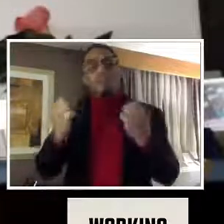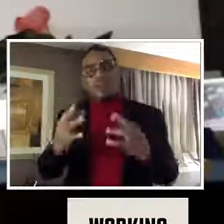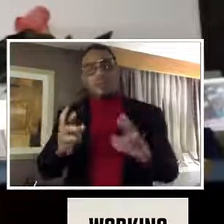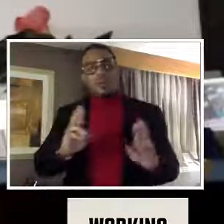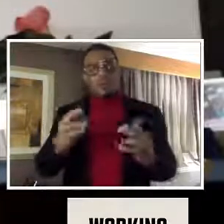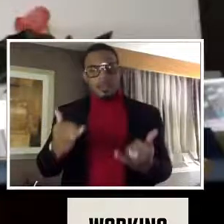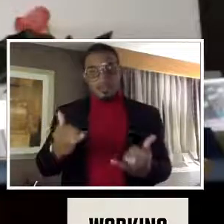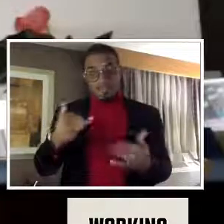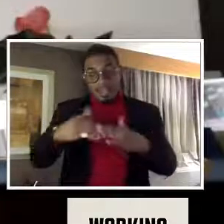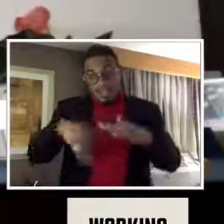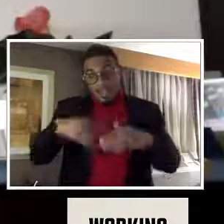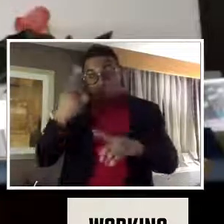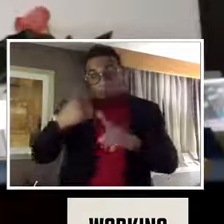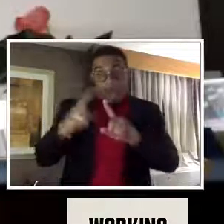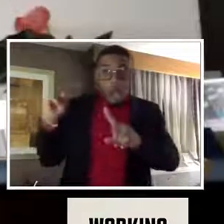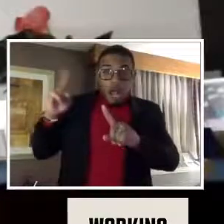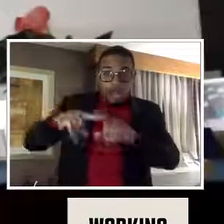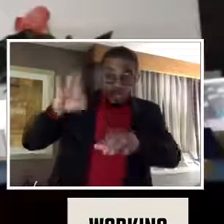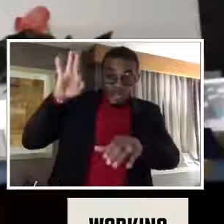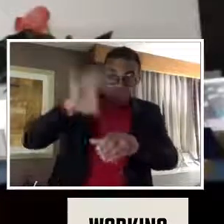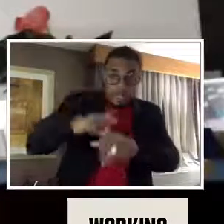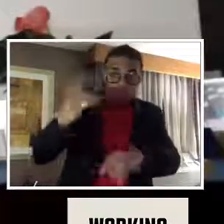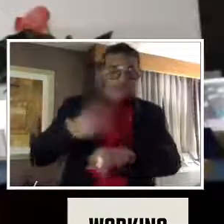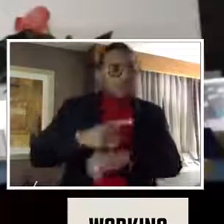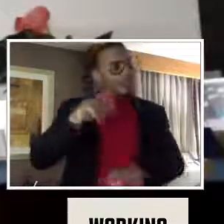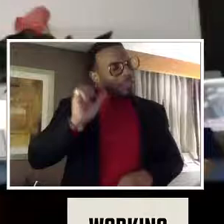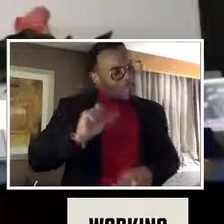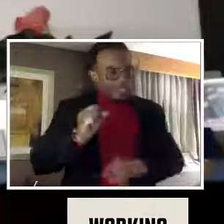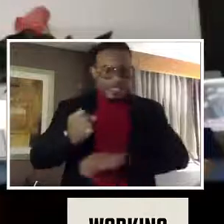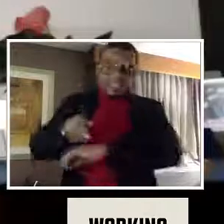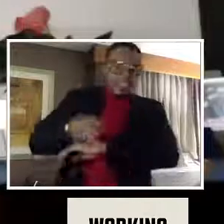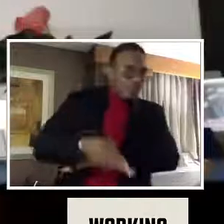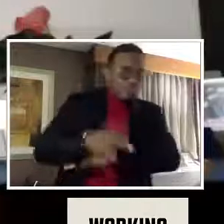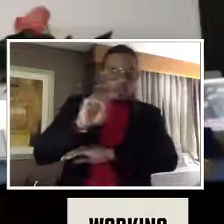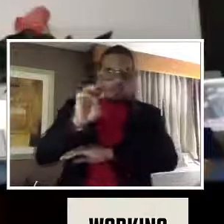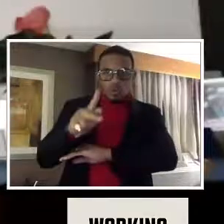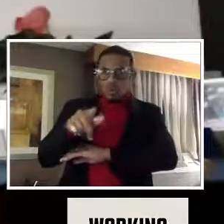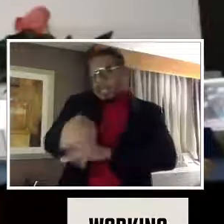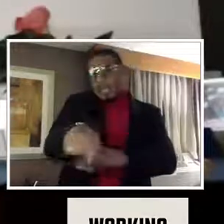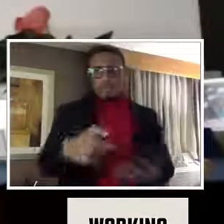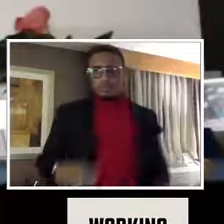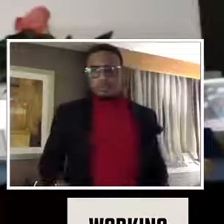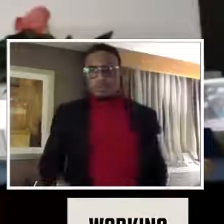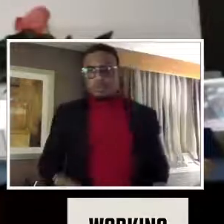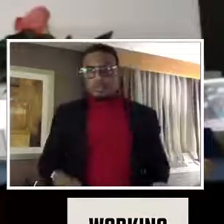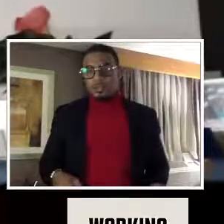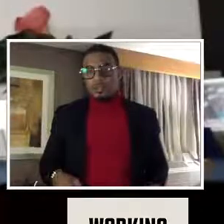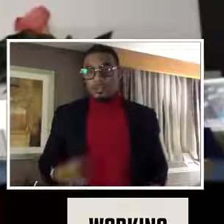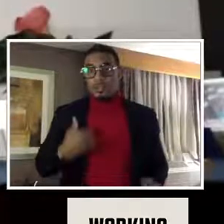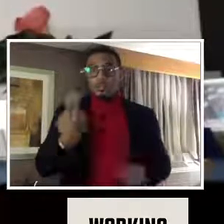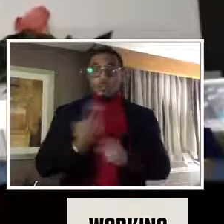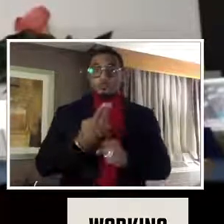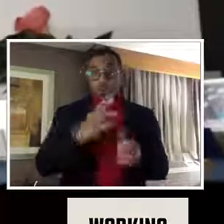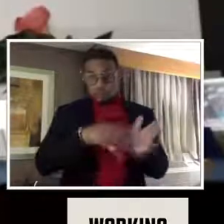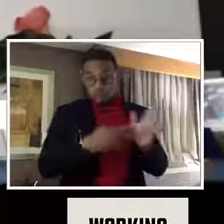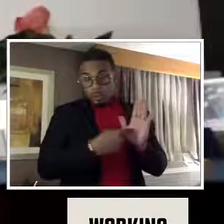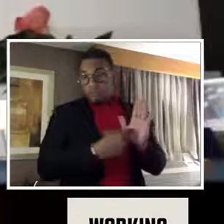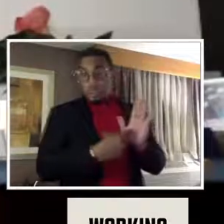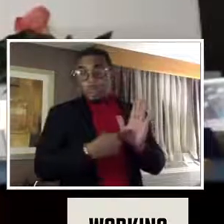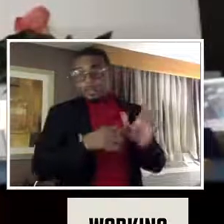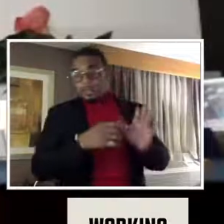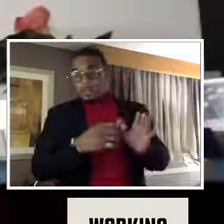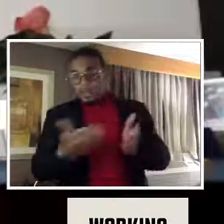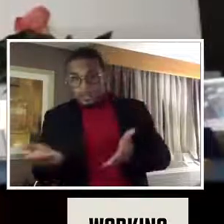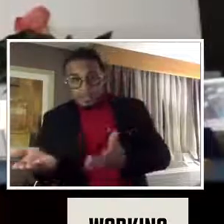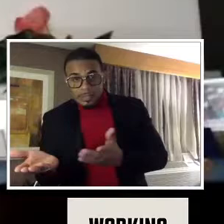now, less than a month until Election Day, and we've got to defeat Trump. We've got to. So we'll use this charter to engage and mobilize